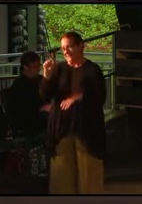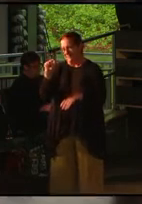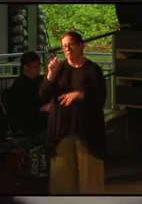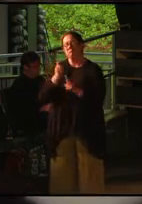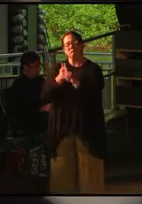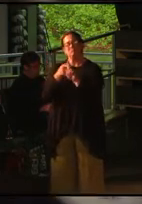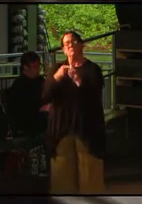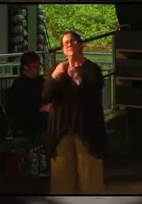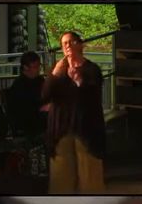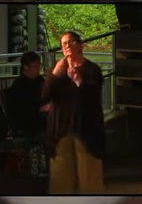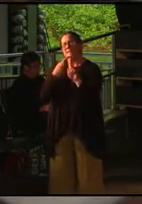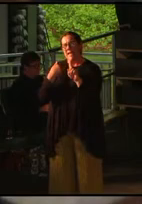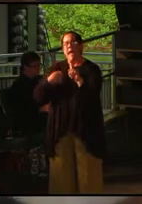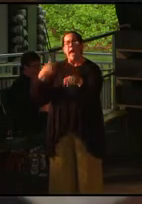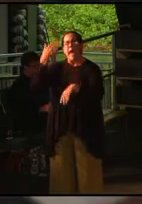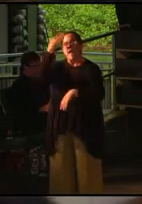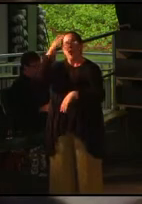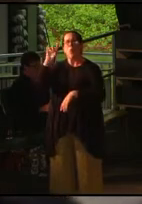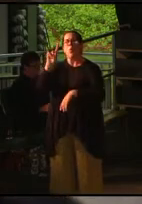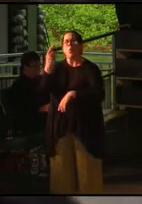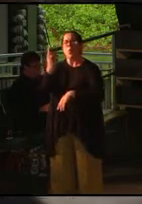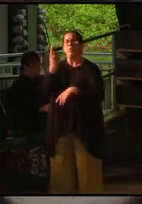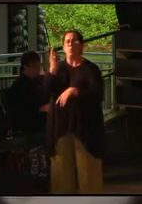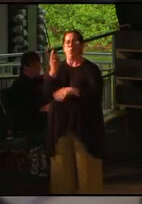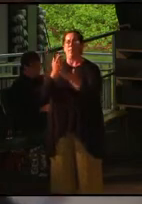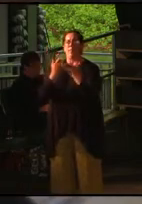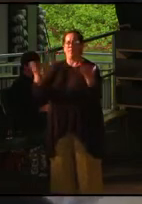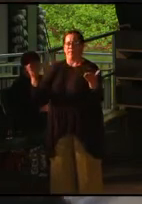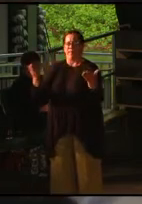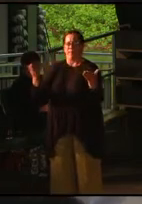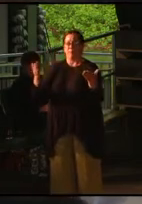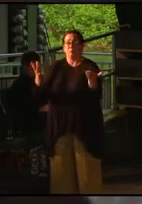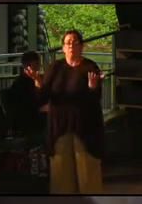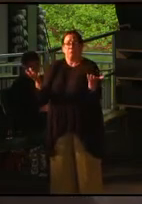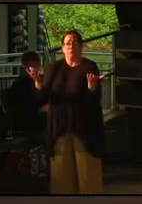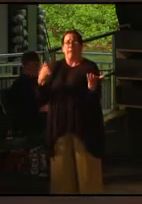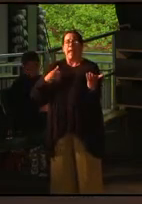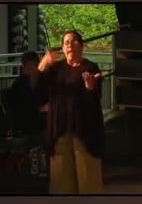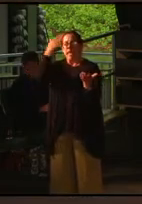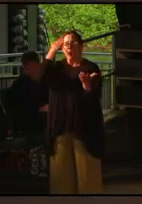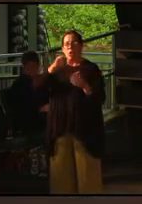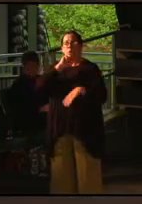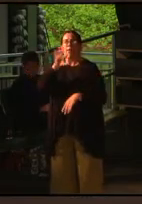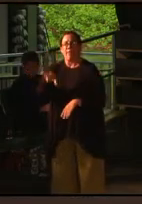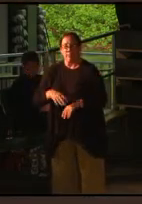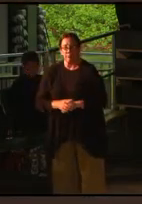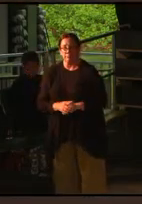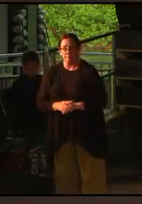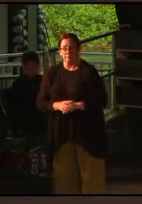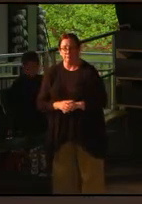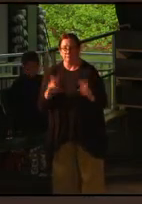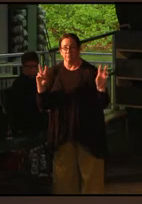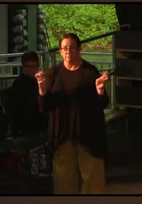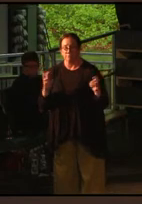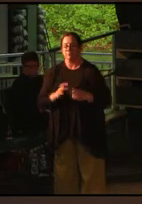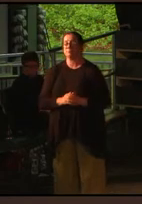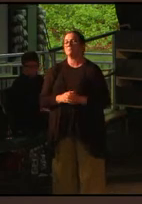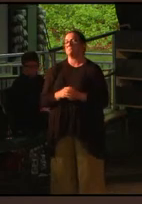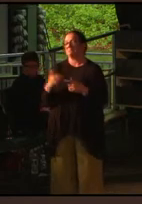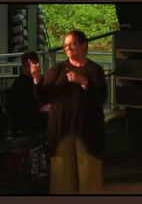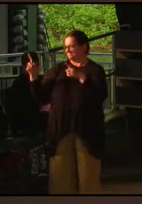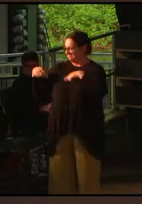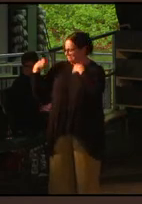know only one thing, that I know nothing." Scholars have spent a lot of time trying to figure out exactly